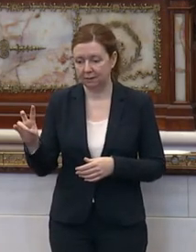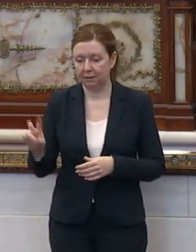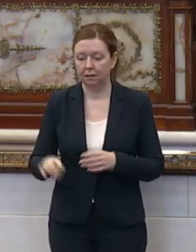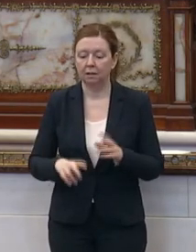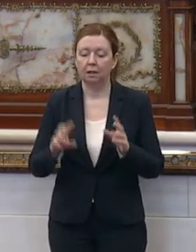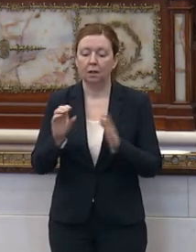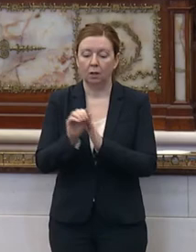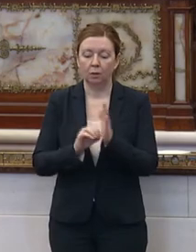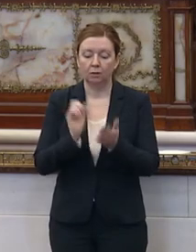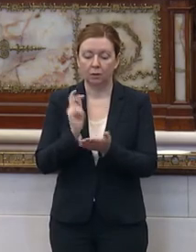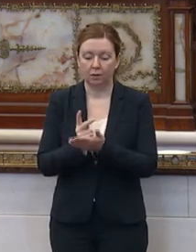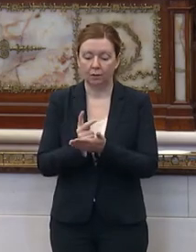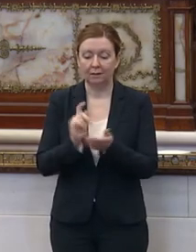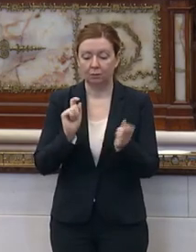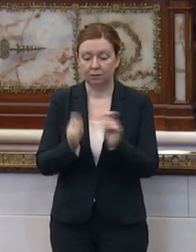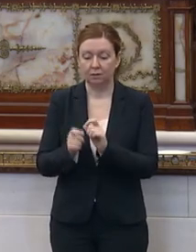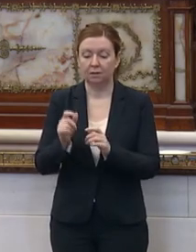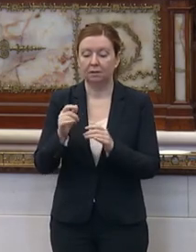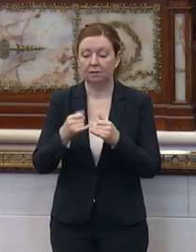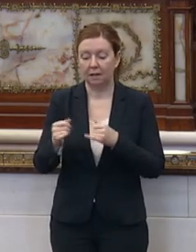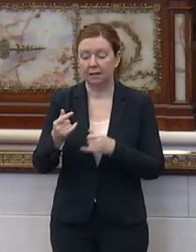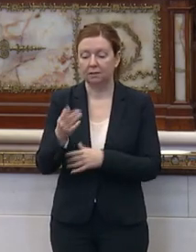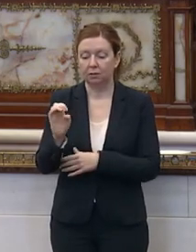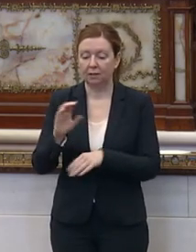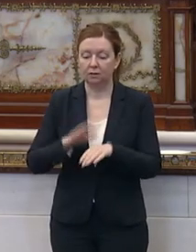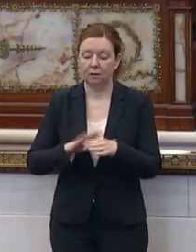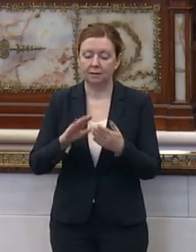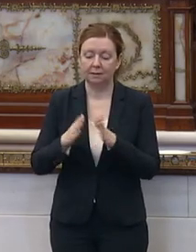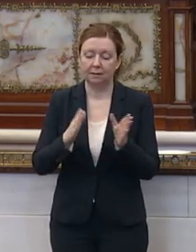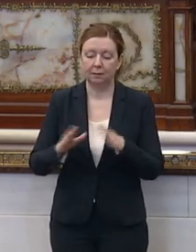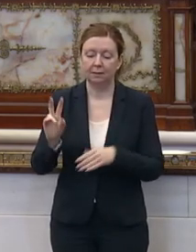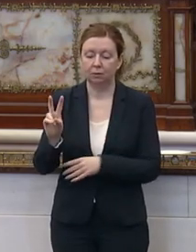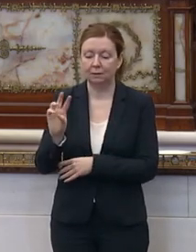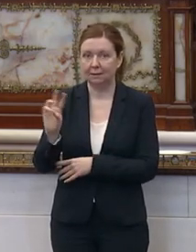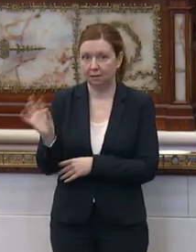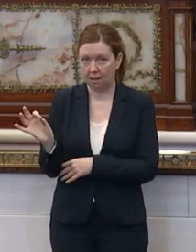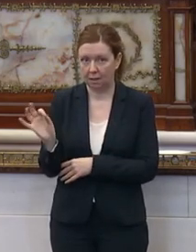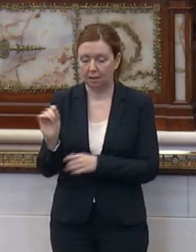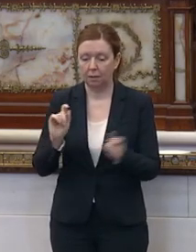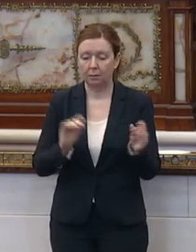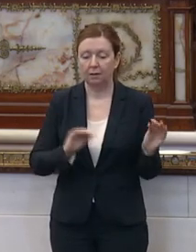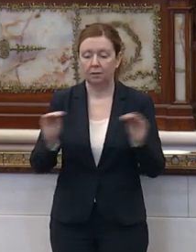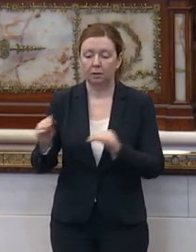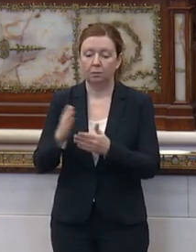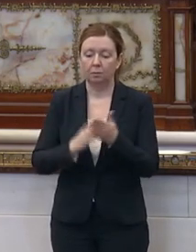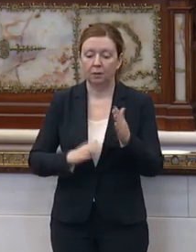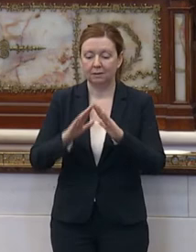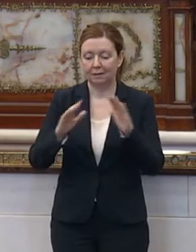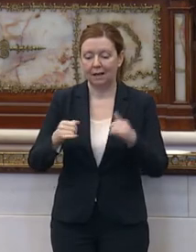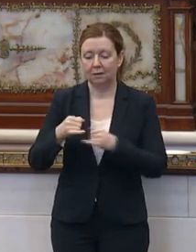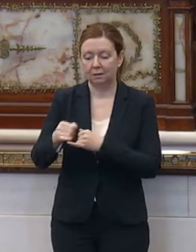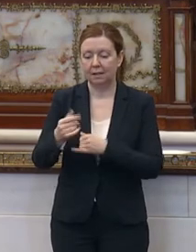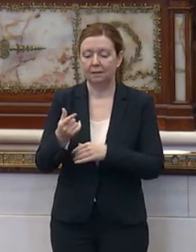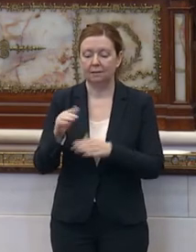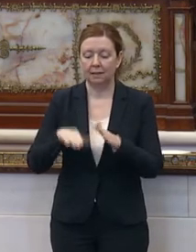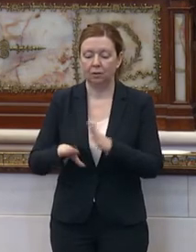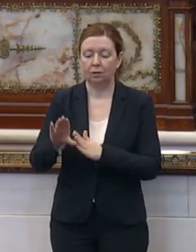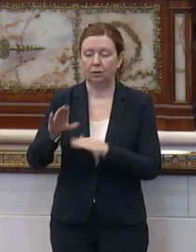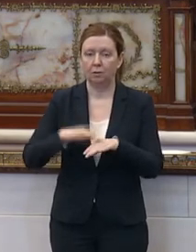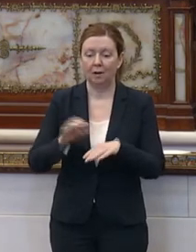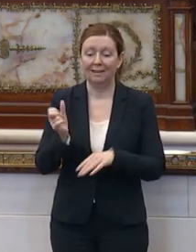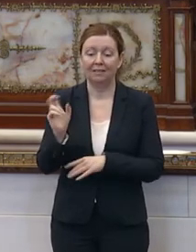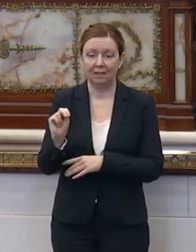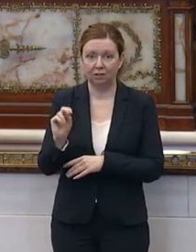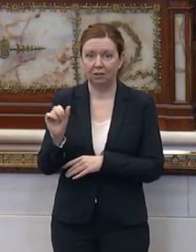May 22, 2017, entitled an ordinance authorizing the revision of lines and grades on a portion of City Plan Number 269 by relocating portions of the house lines and curb lines of Convention